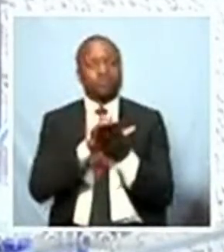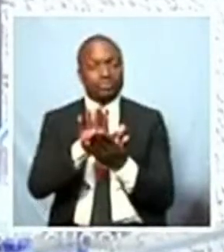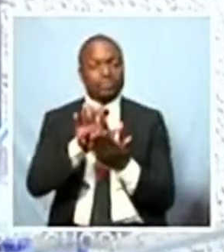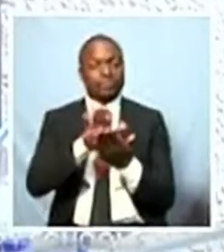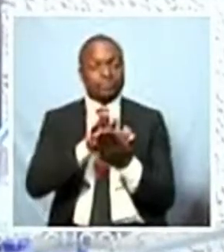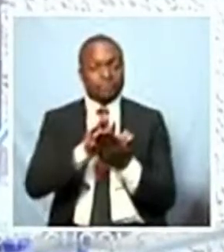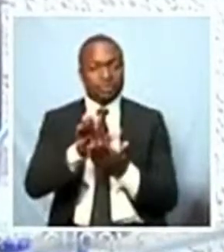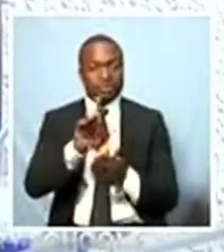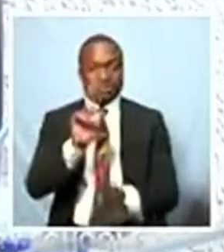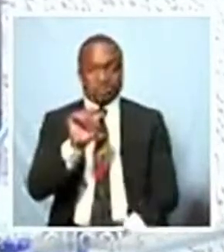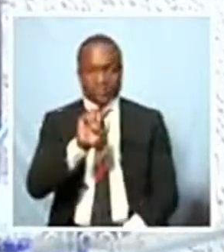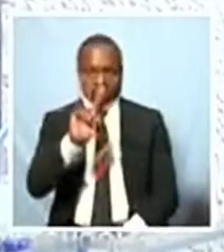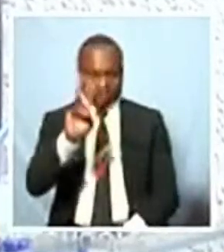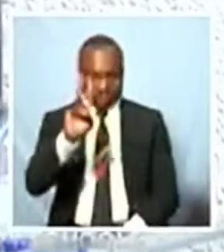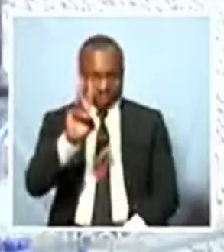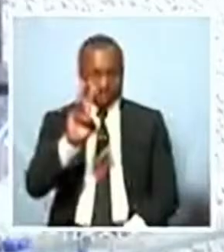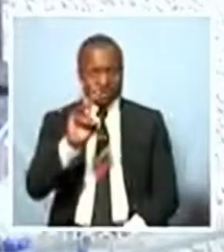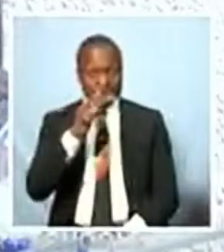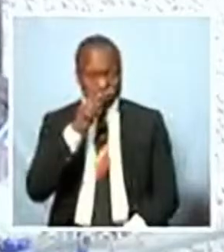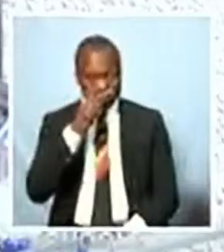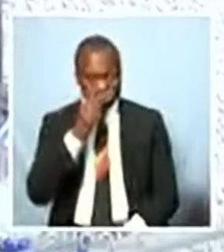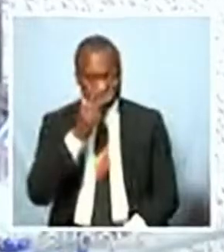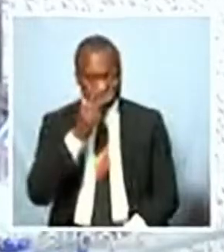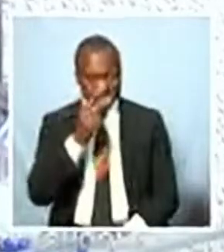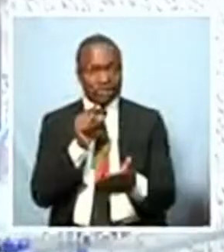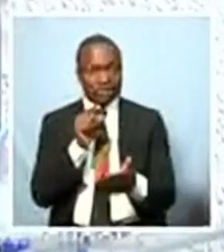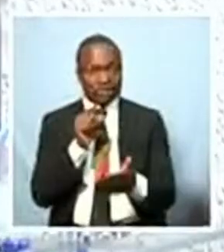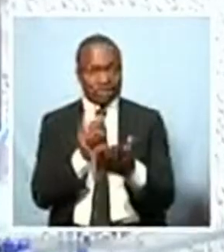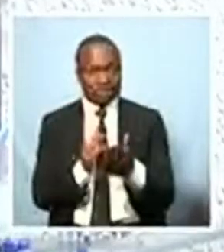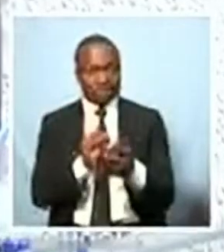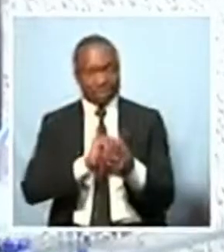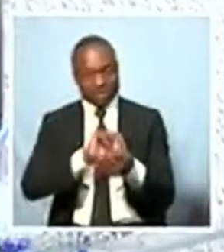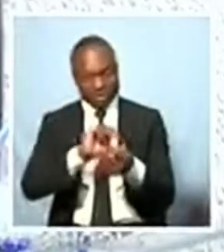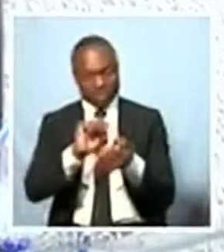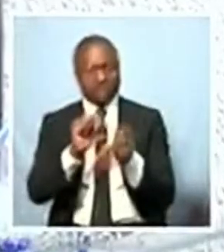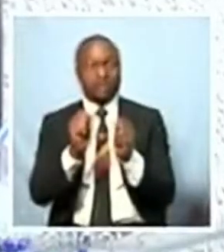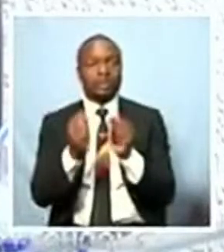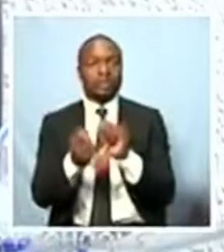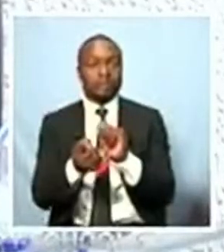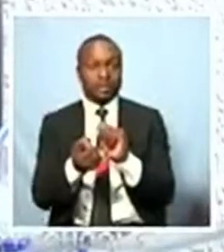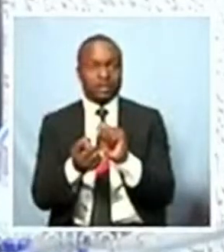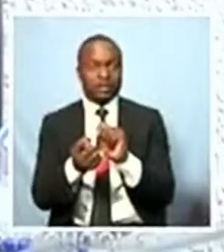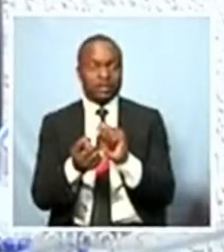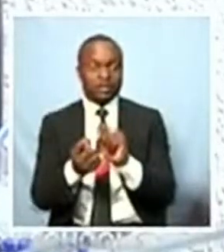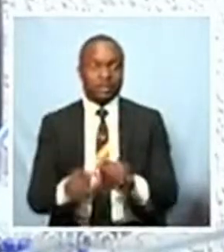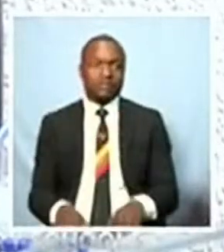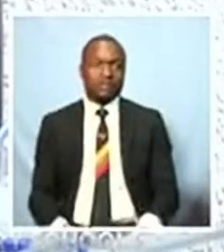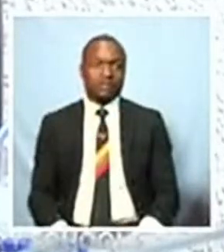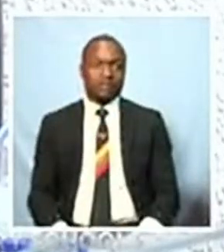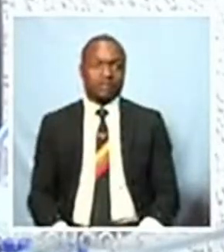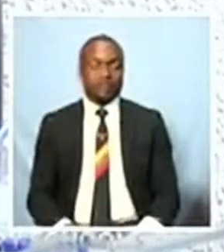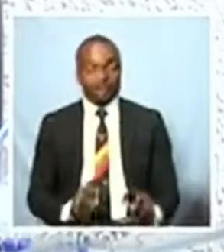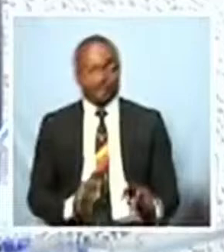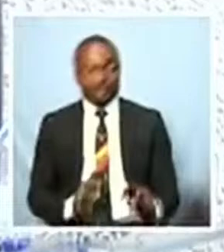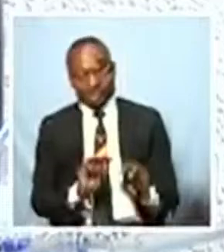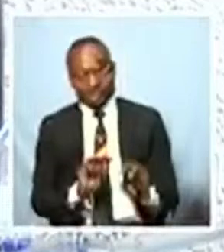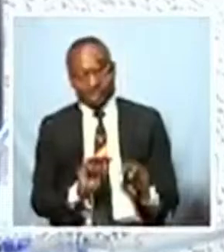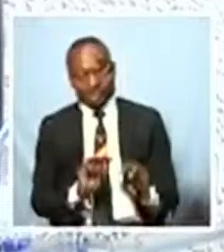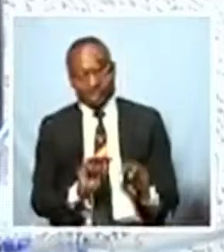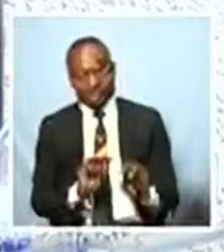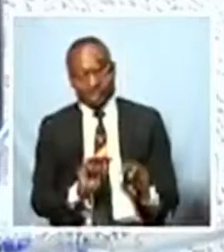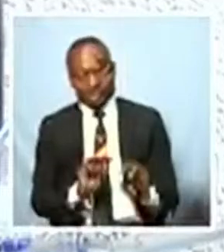in 2026. So you've seen that this transition sort of gets the country to